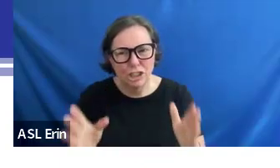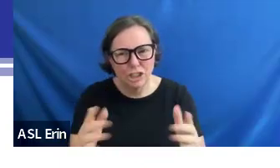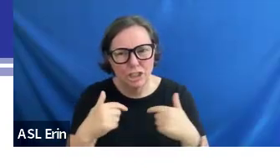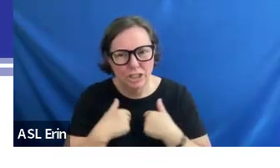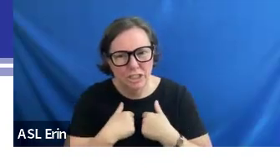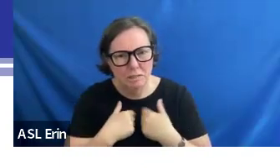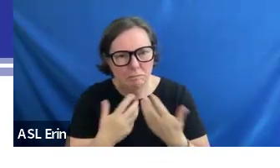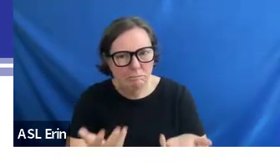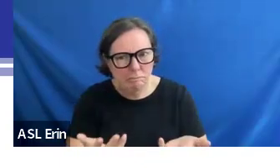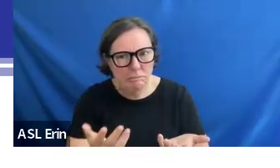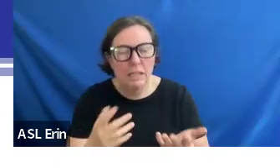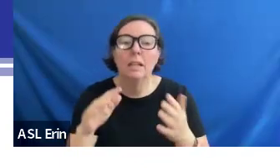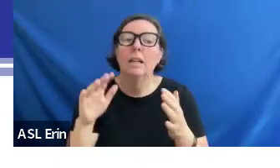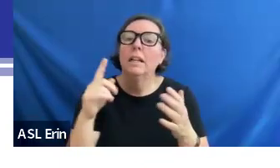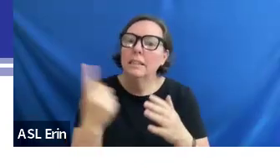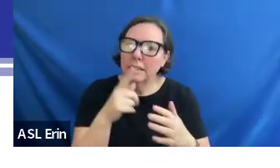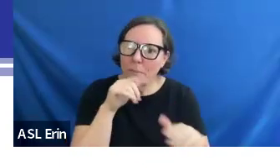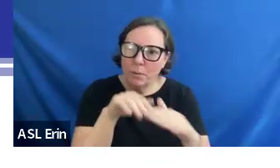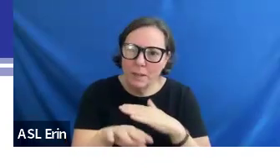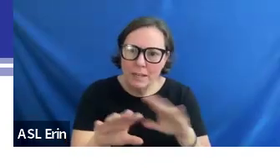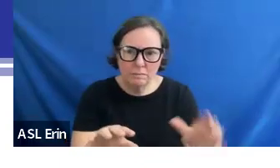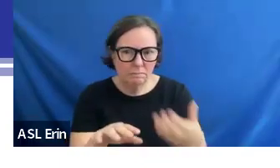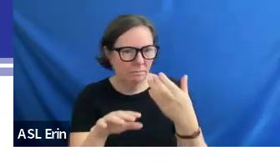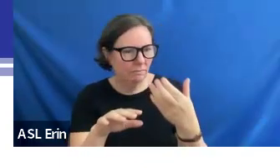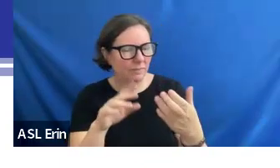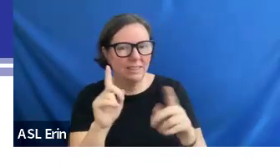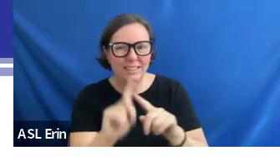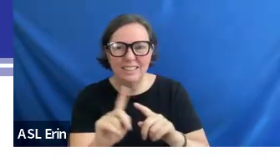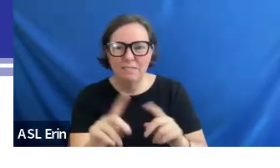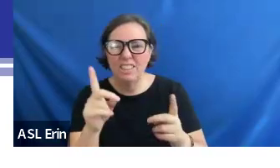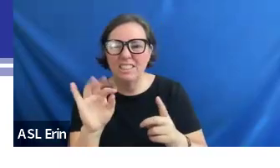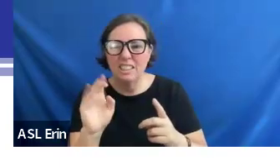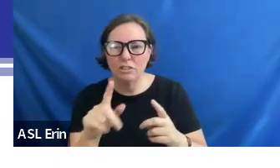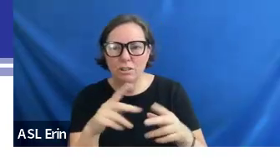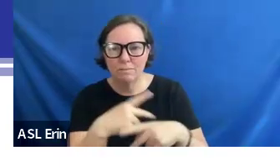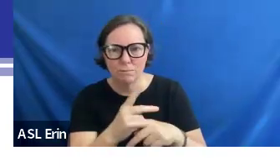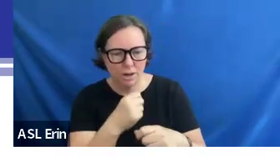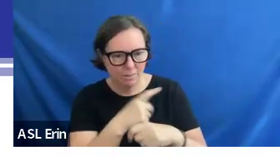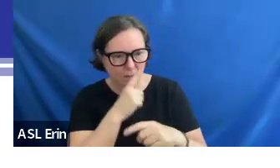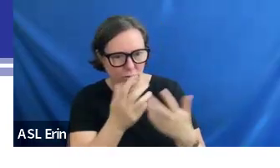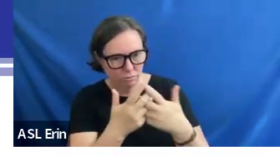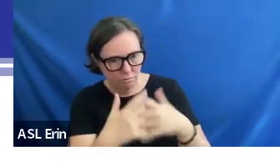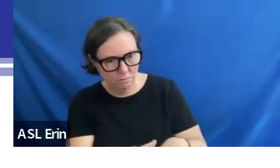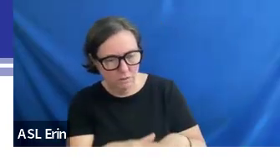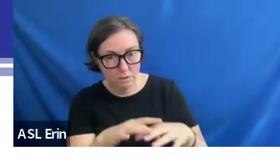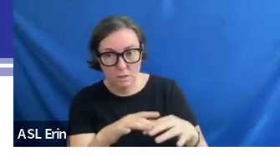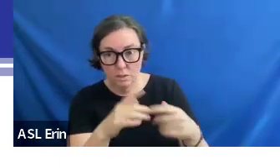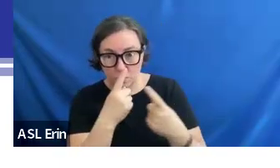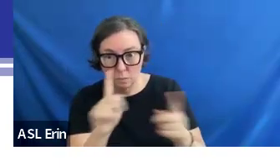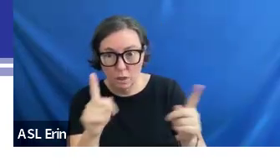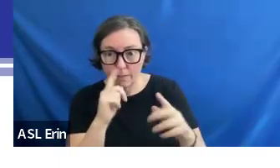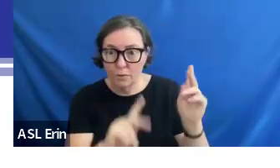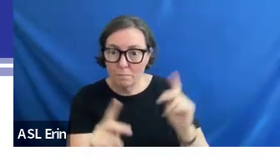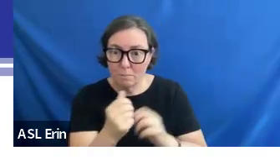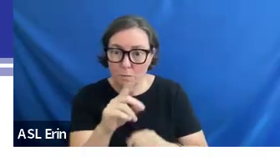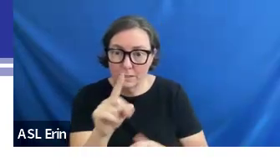So an accessibility tester is somebody who evaluates digital products to make sure that they can be used by people with disabilities.